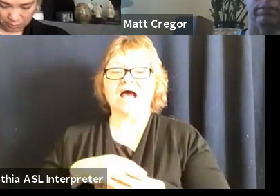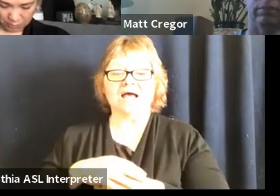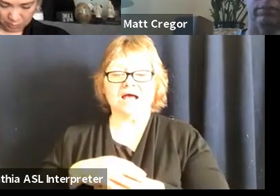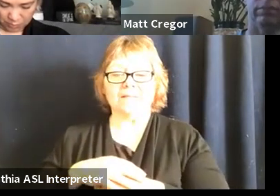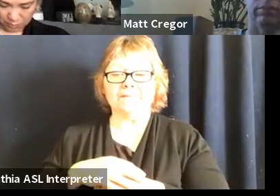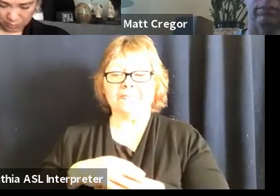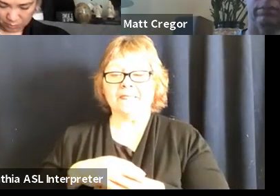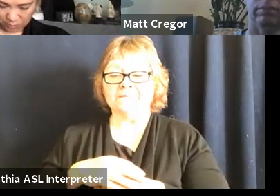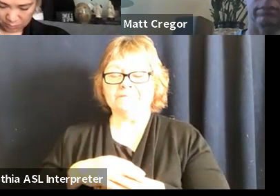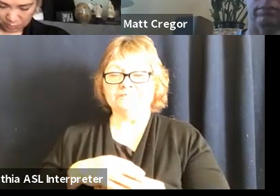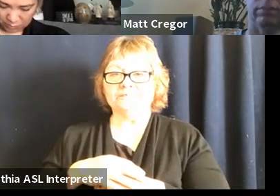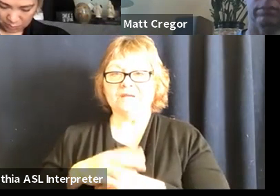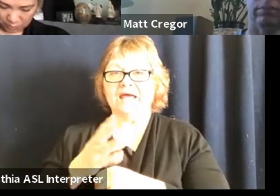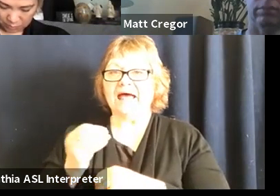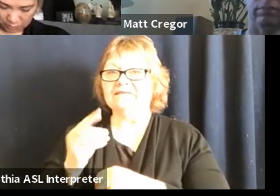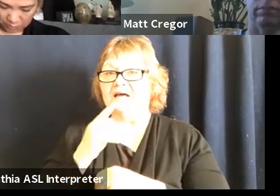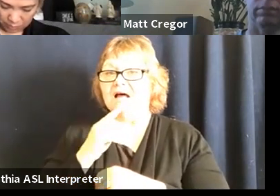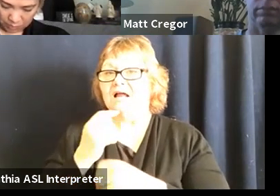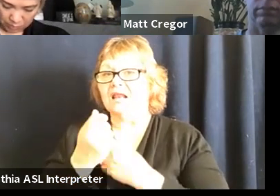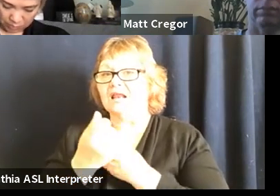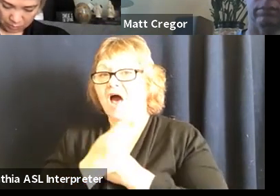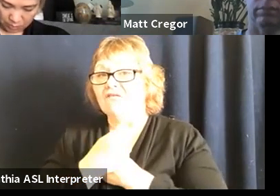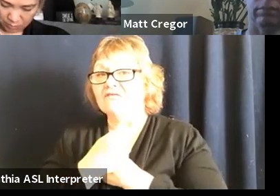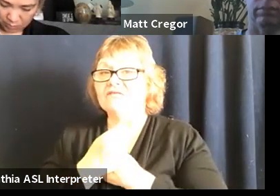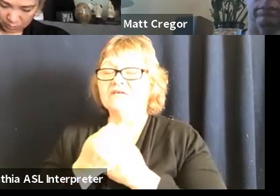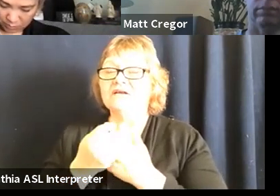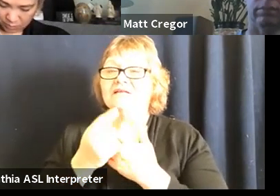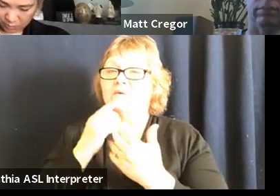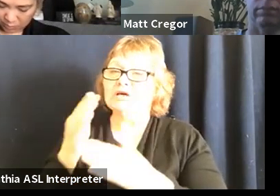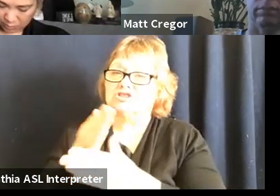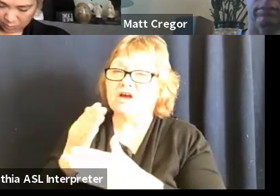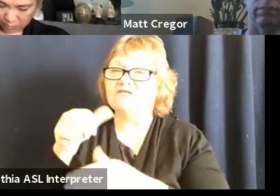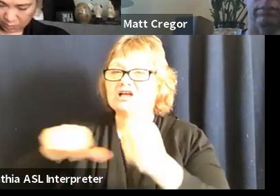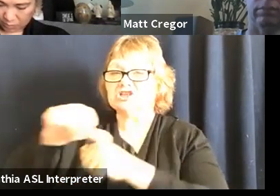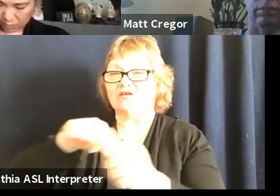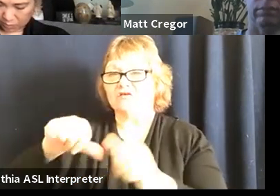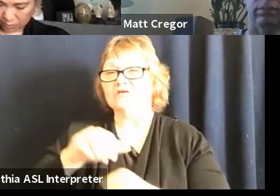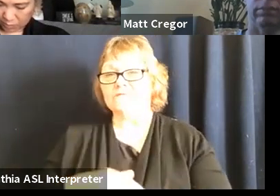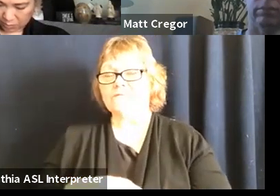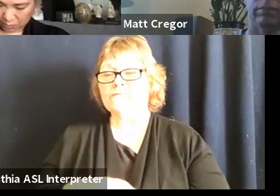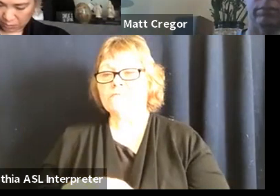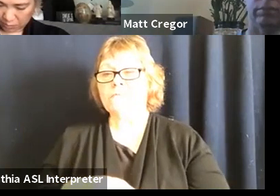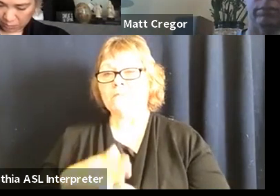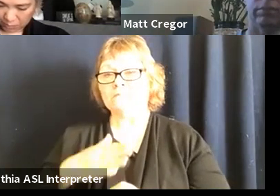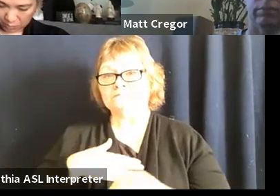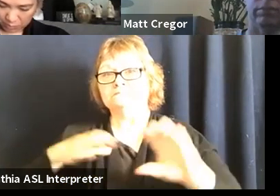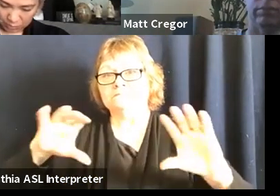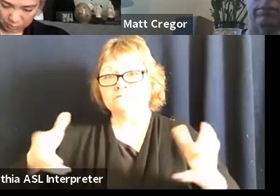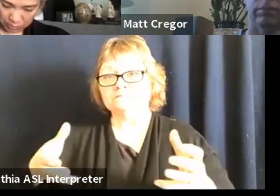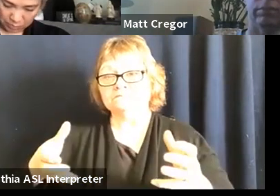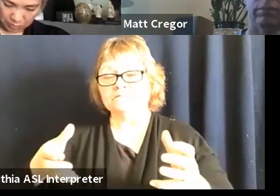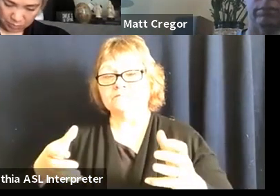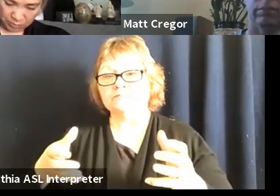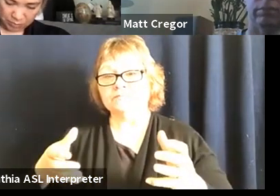the love and affection that we share for one another. My class was